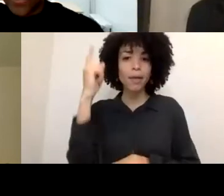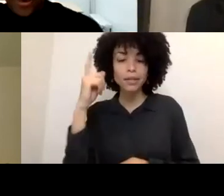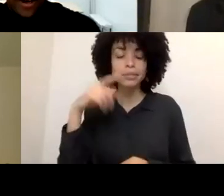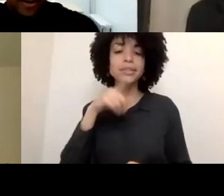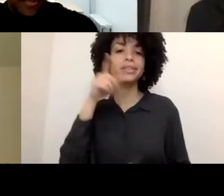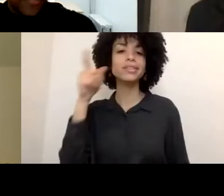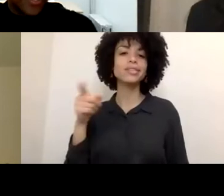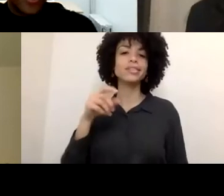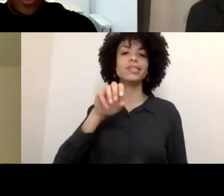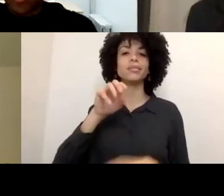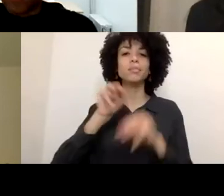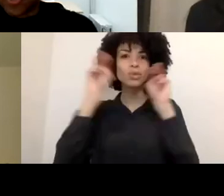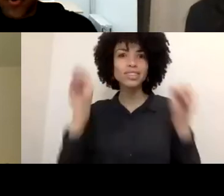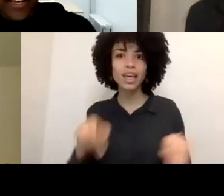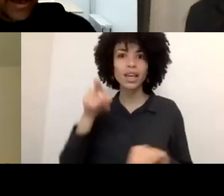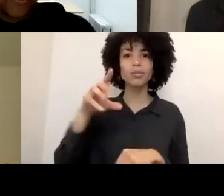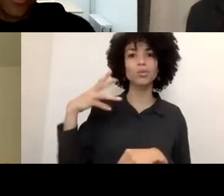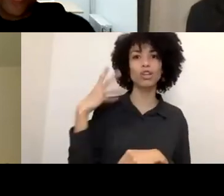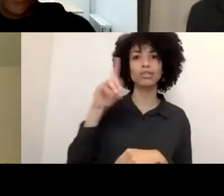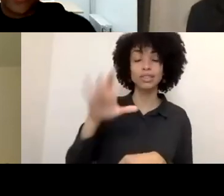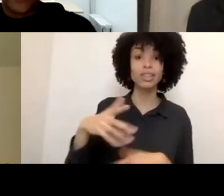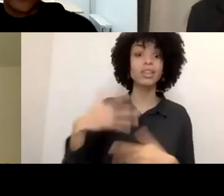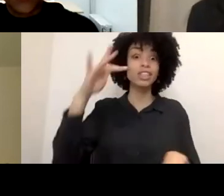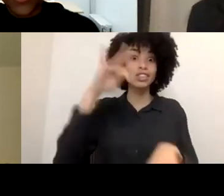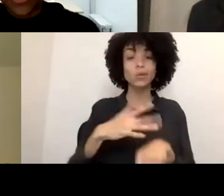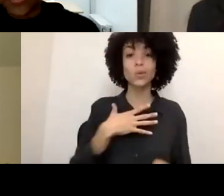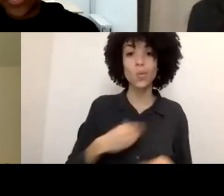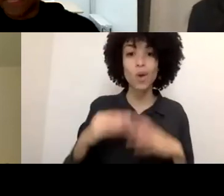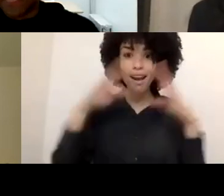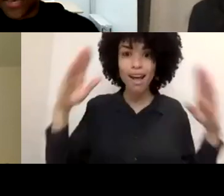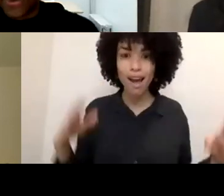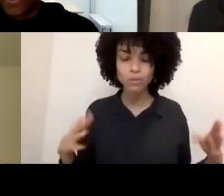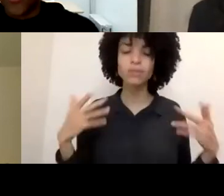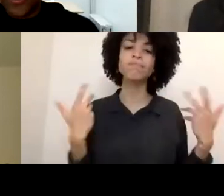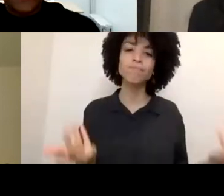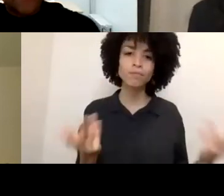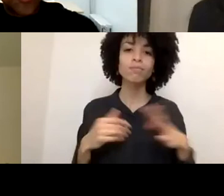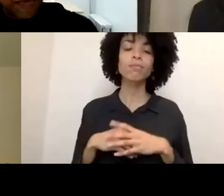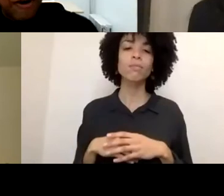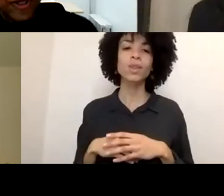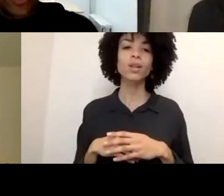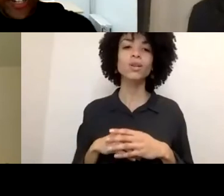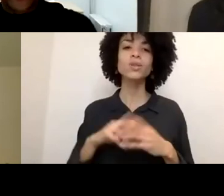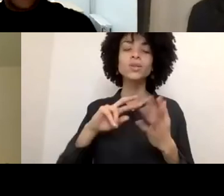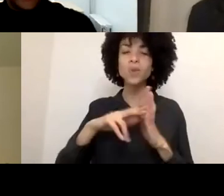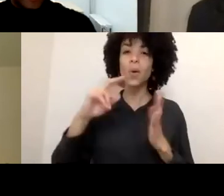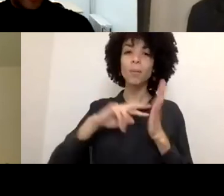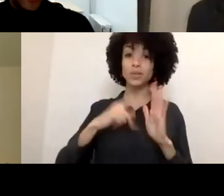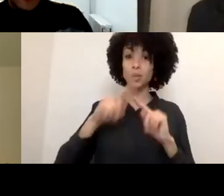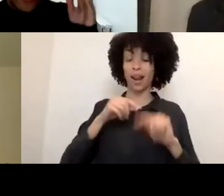museums, even trips to the White House, for instance. And so you can understand maybe how in sort of my